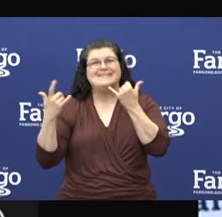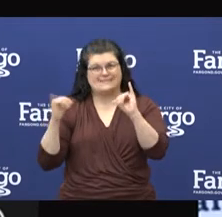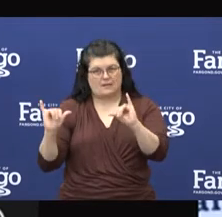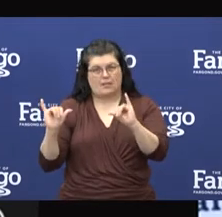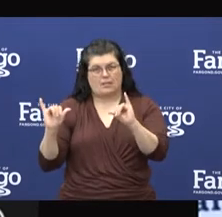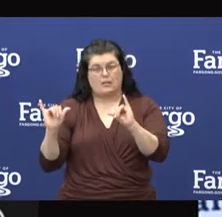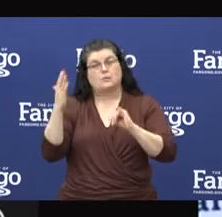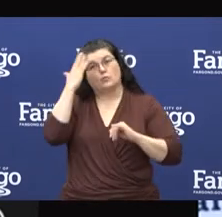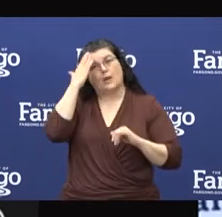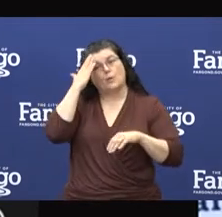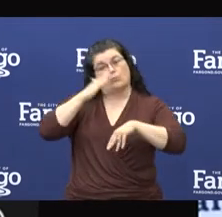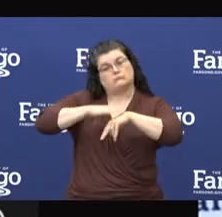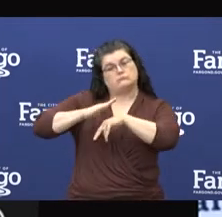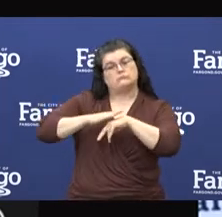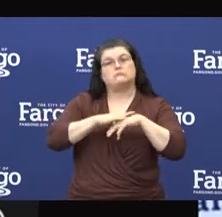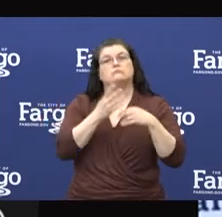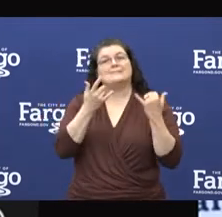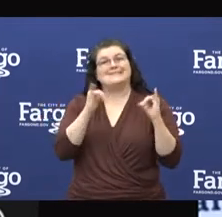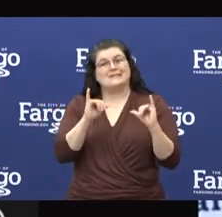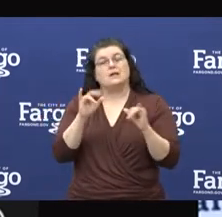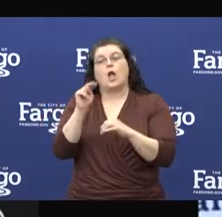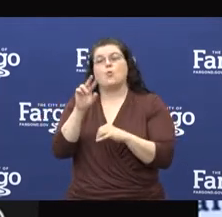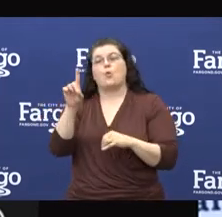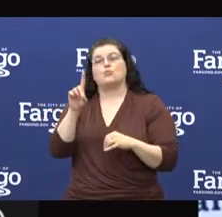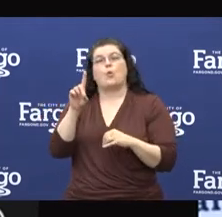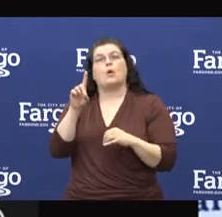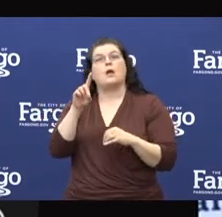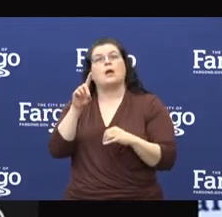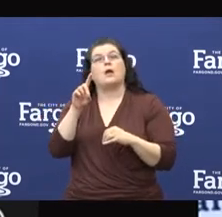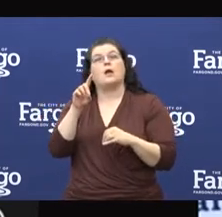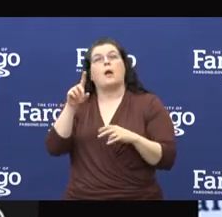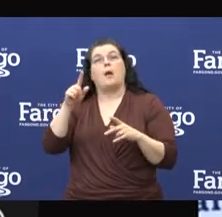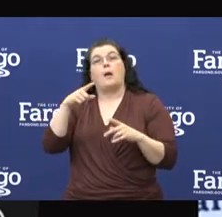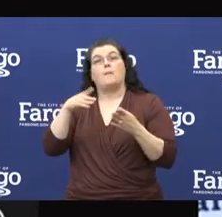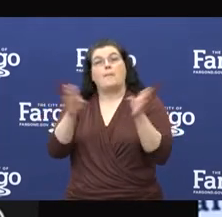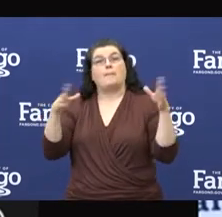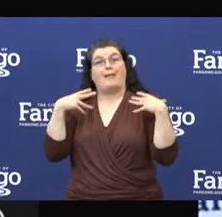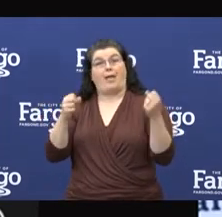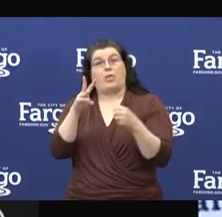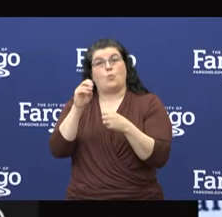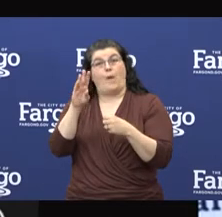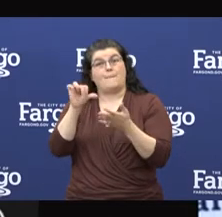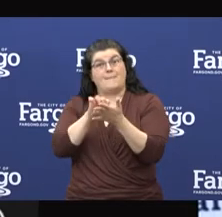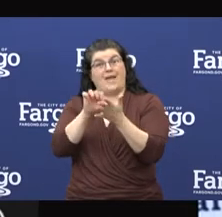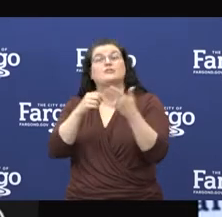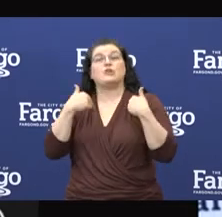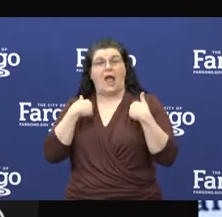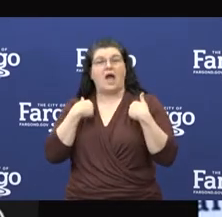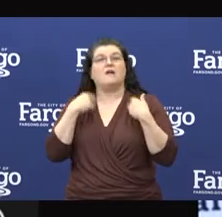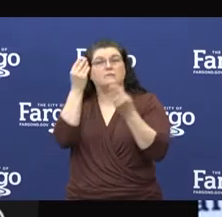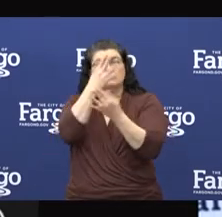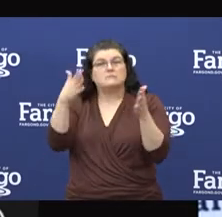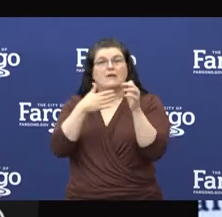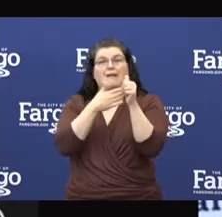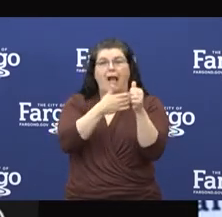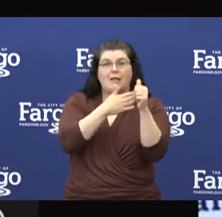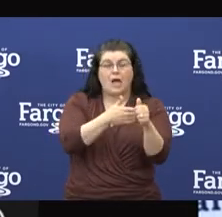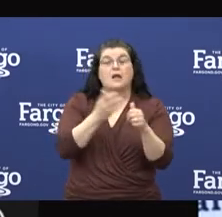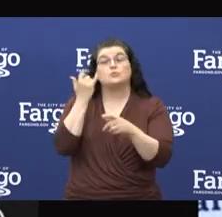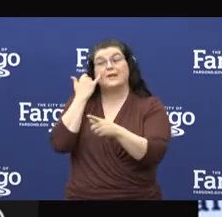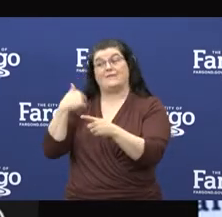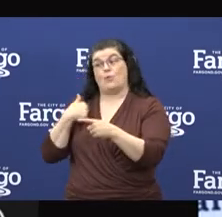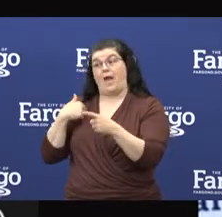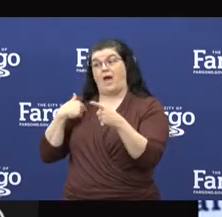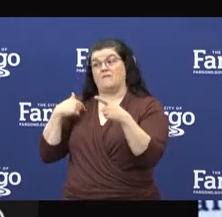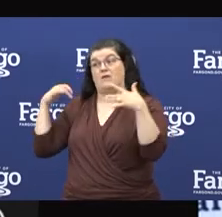as noted on the North Dakota Department of Health website, you should also keep a guest book of attendees for any gatherings you decide to host, as this may